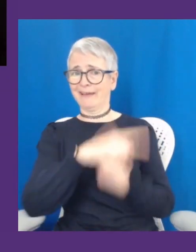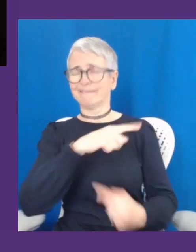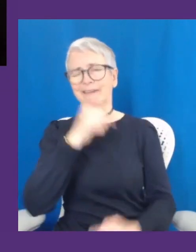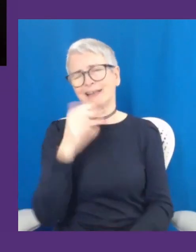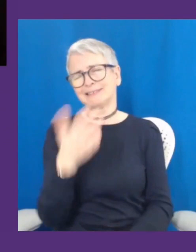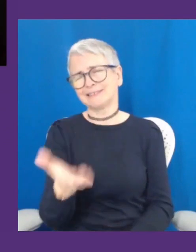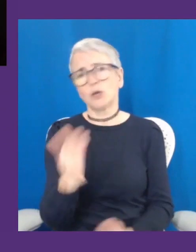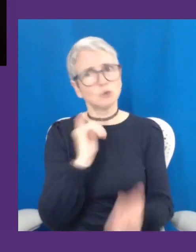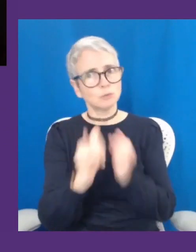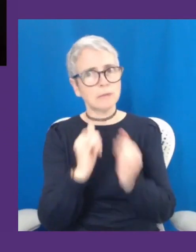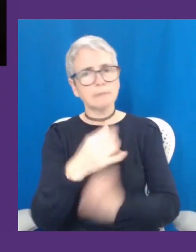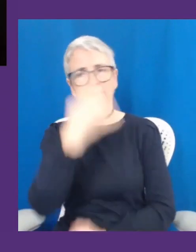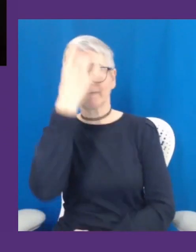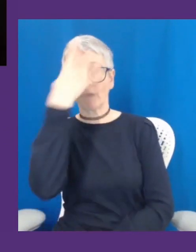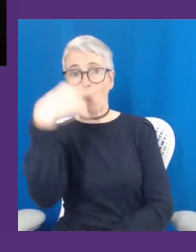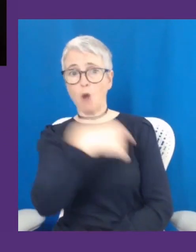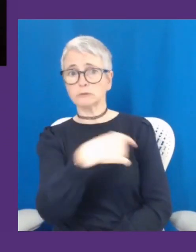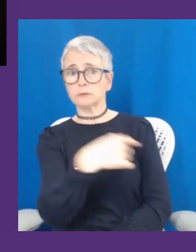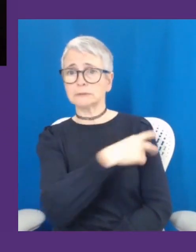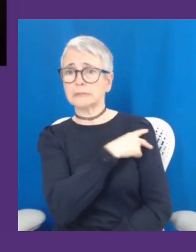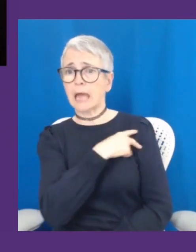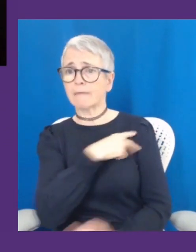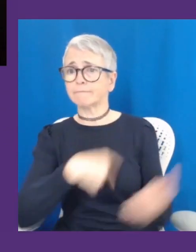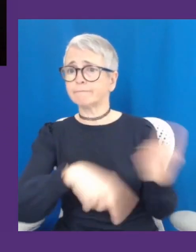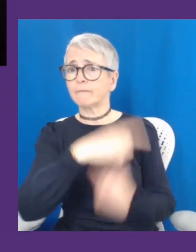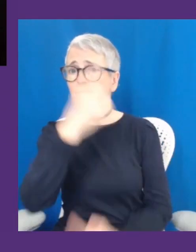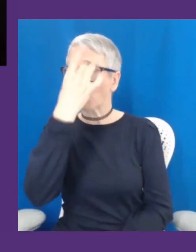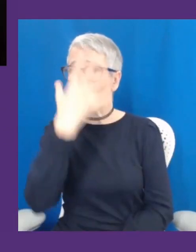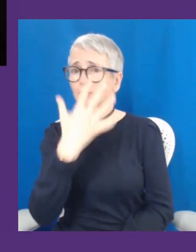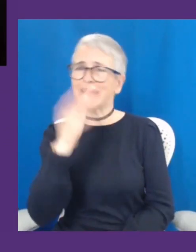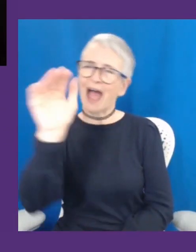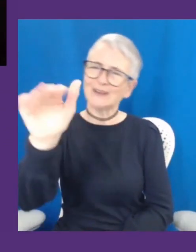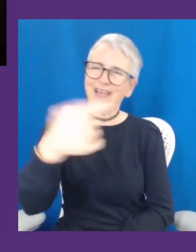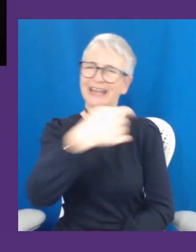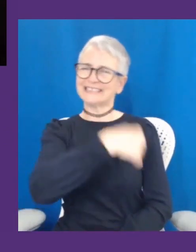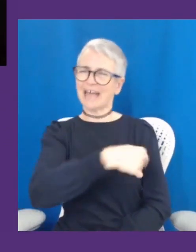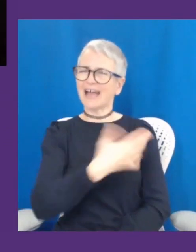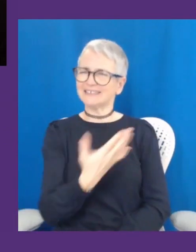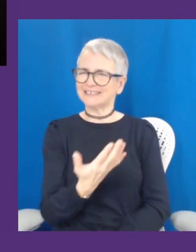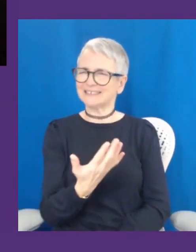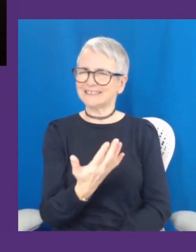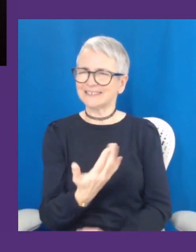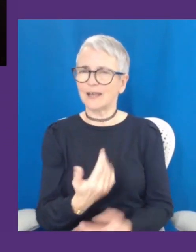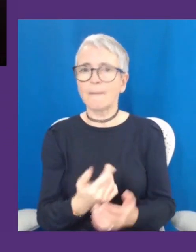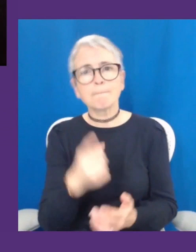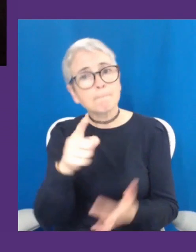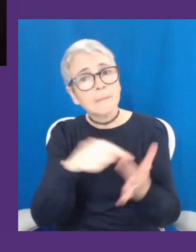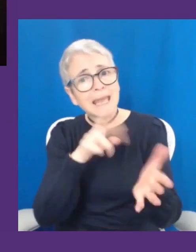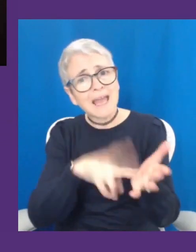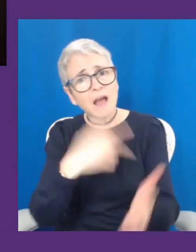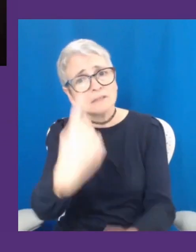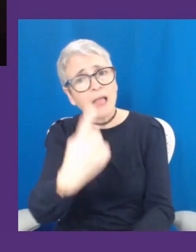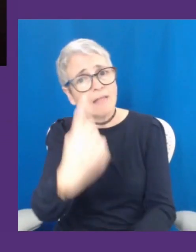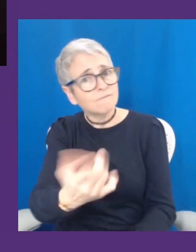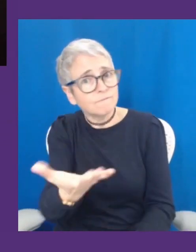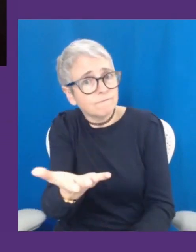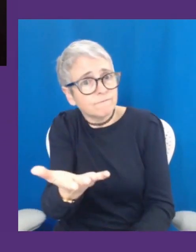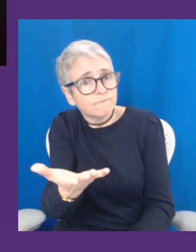can be forgotten. It's outside and inside. Ian, how about yourself at HSBC?